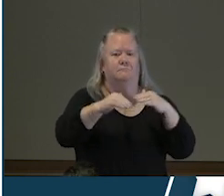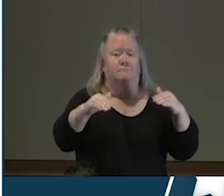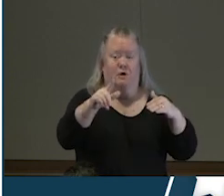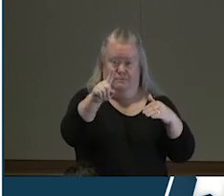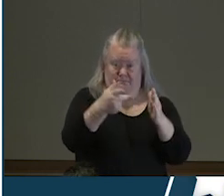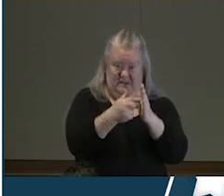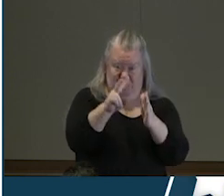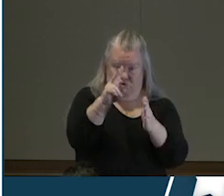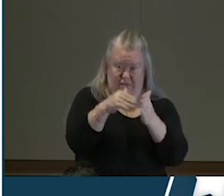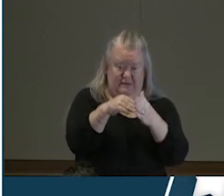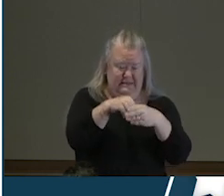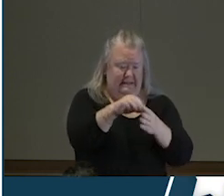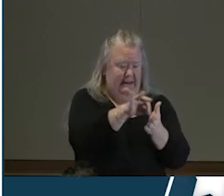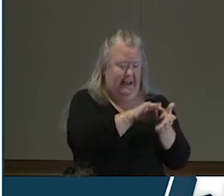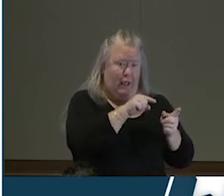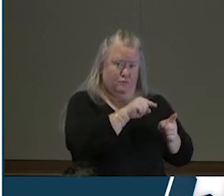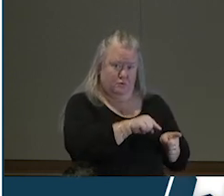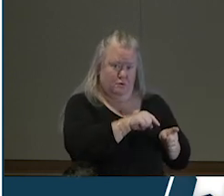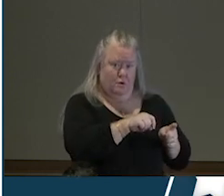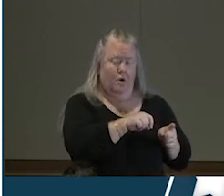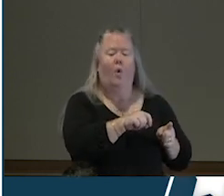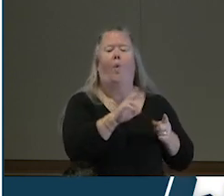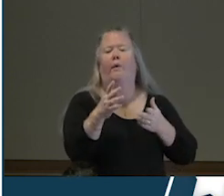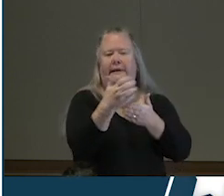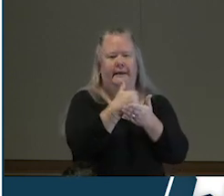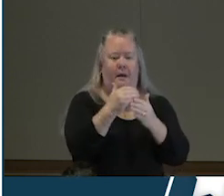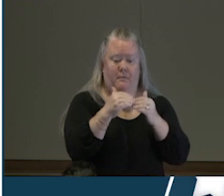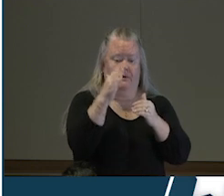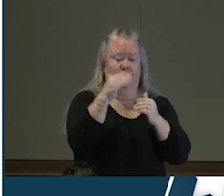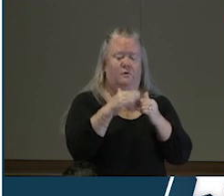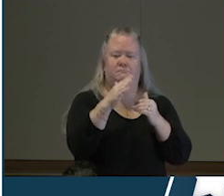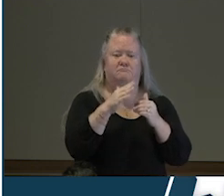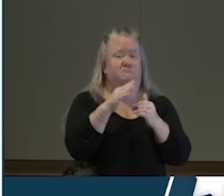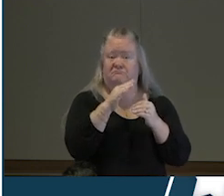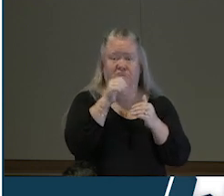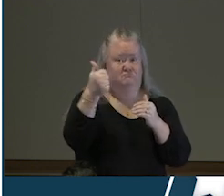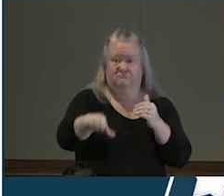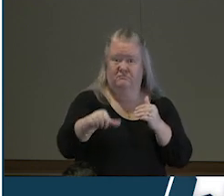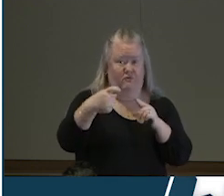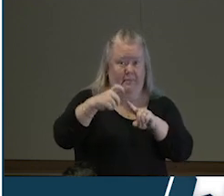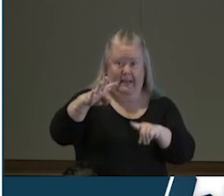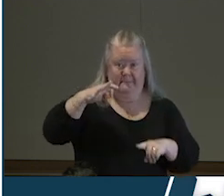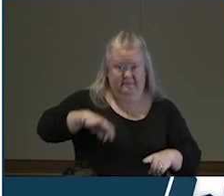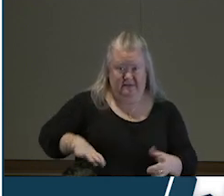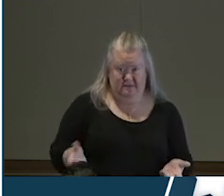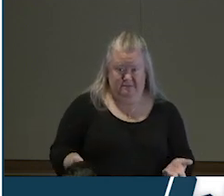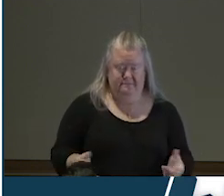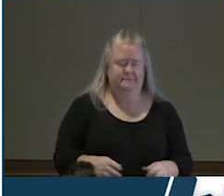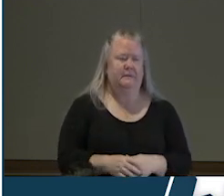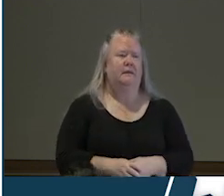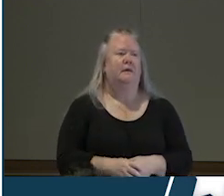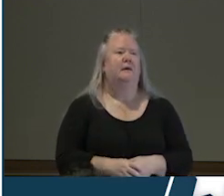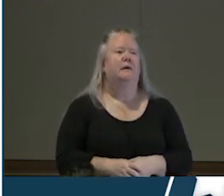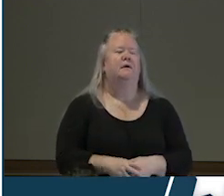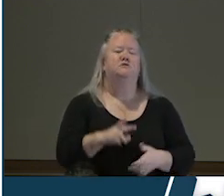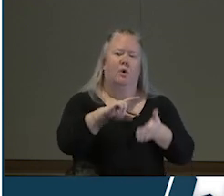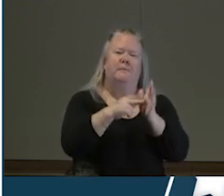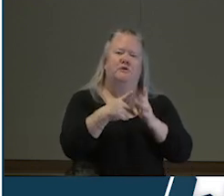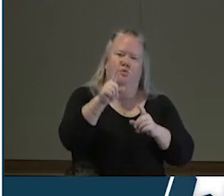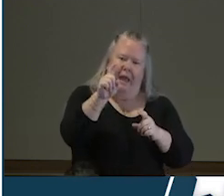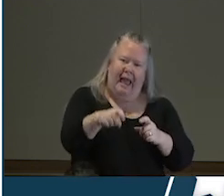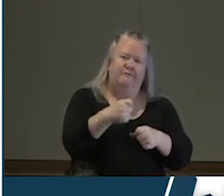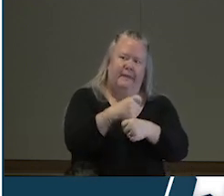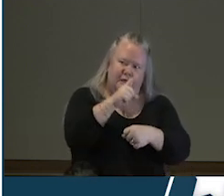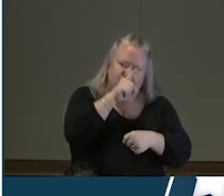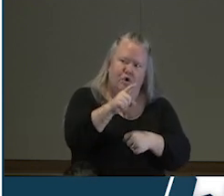have $2,000 in a bank account or income over a certain amount, disqualified from the benefit, right? And so you have to make